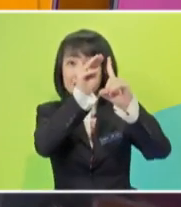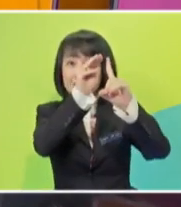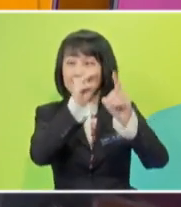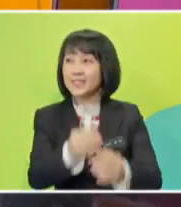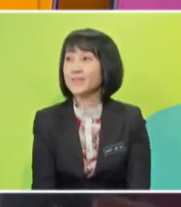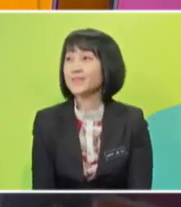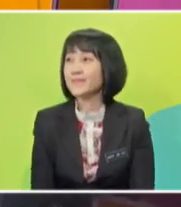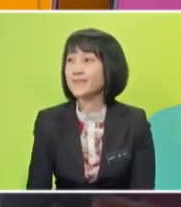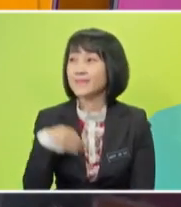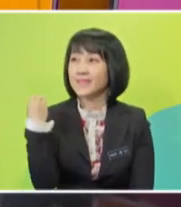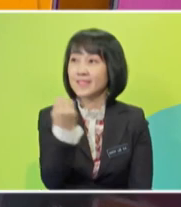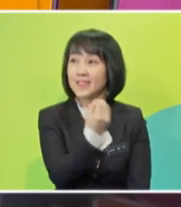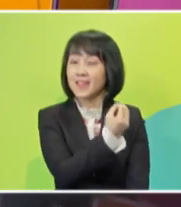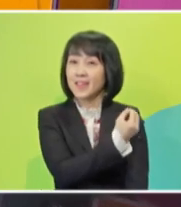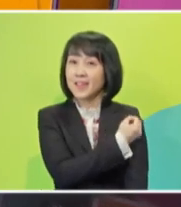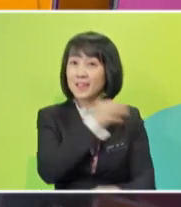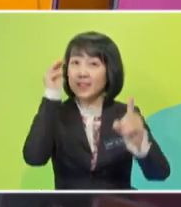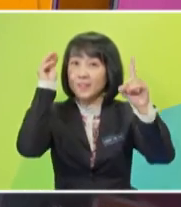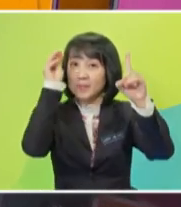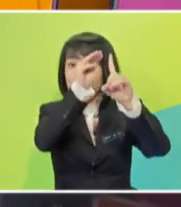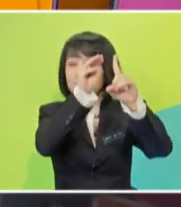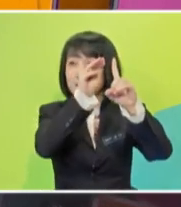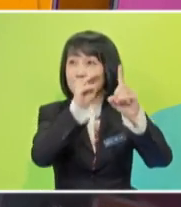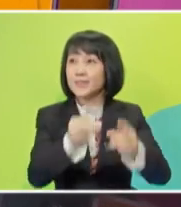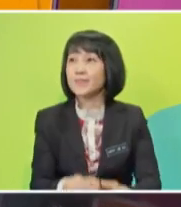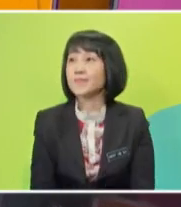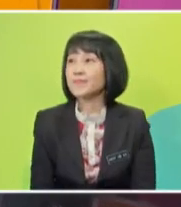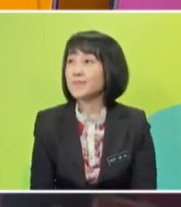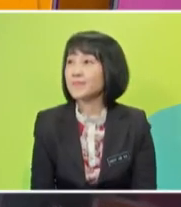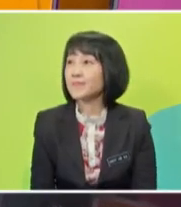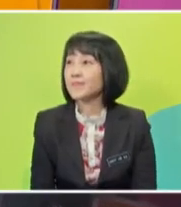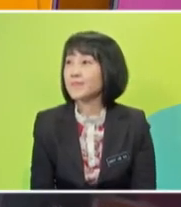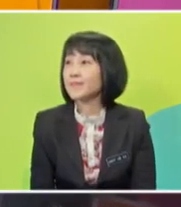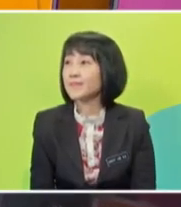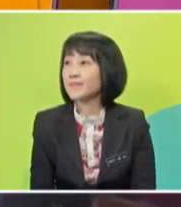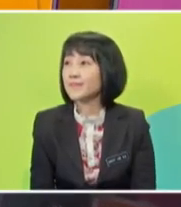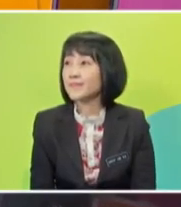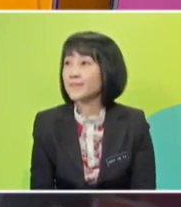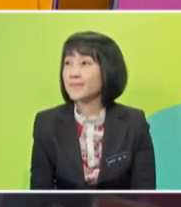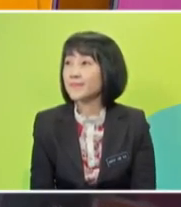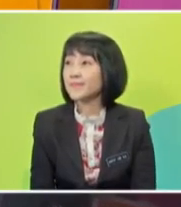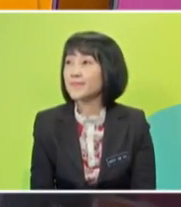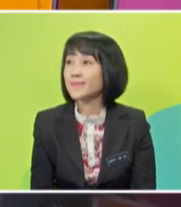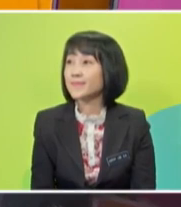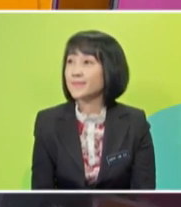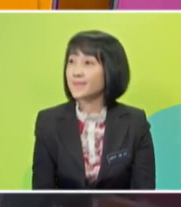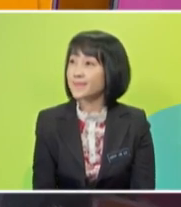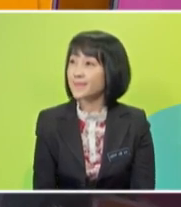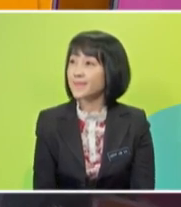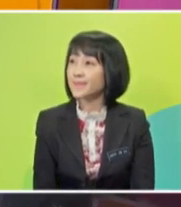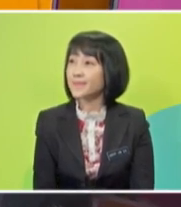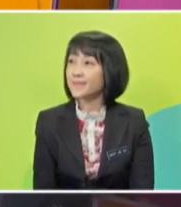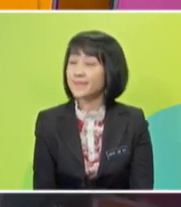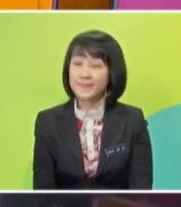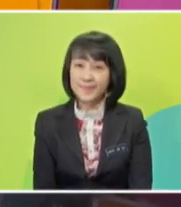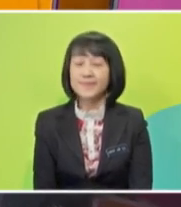right. So our mission... But I think before our mission is, maybe you can give us a short conclusion to what we have done for today. Okay. All right. So before we go